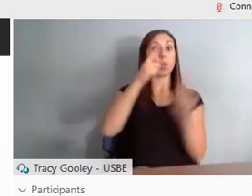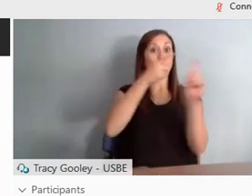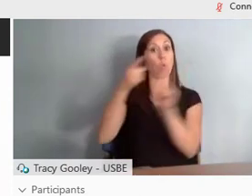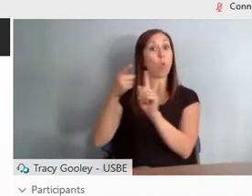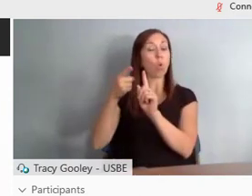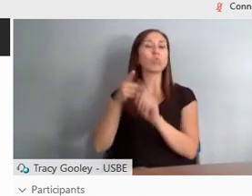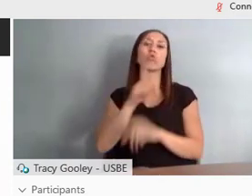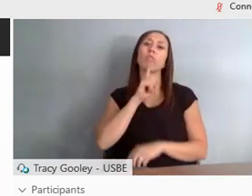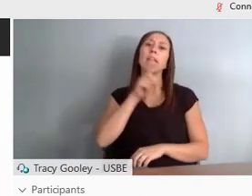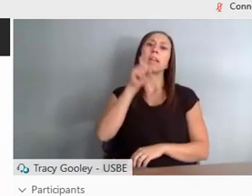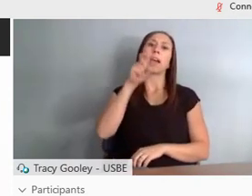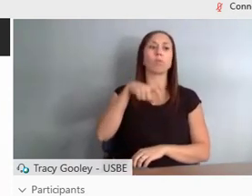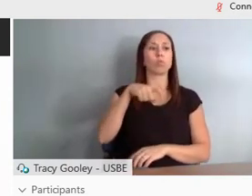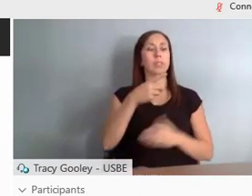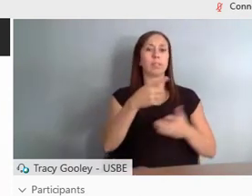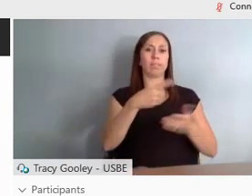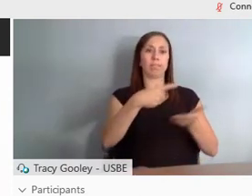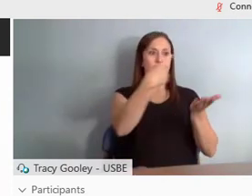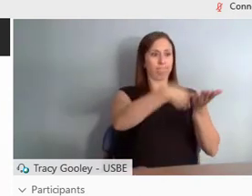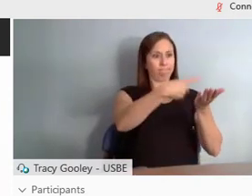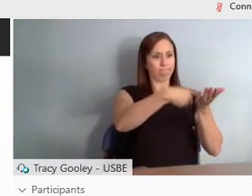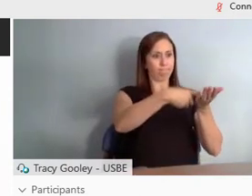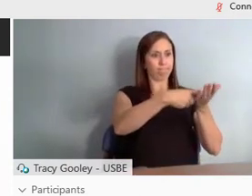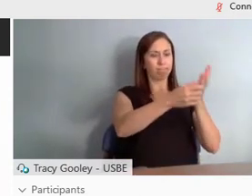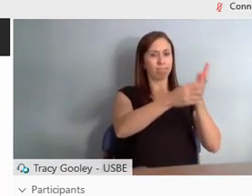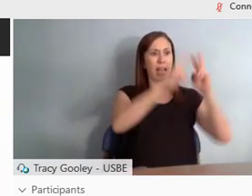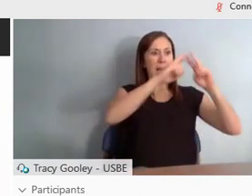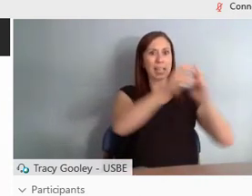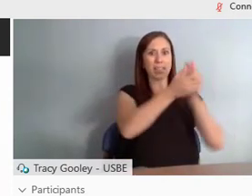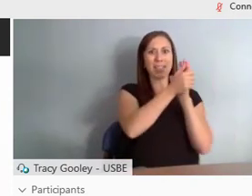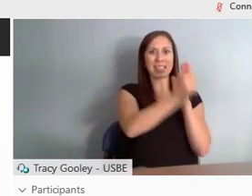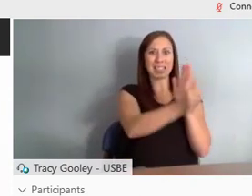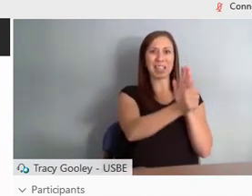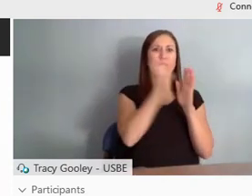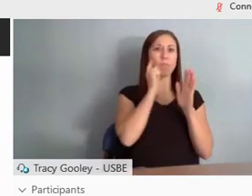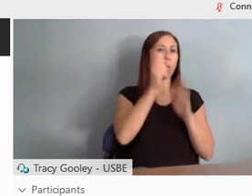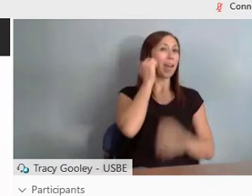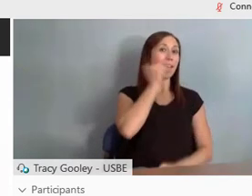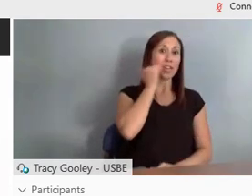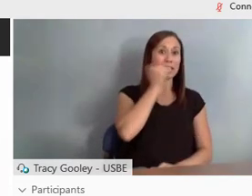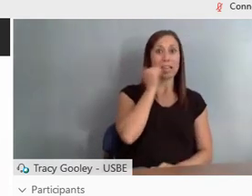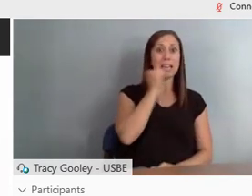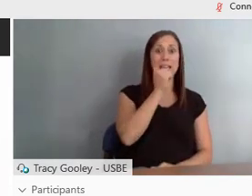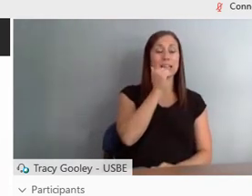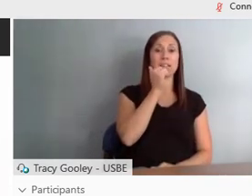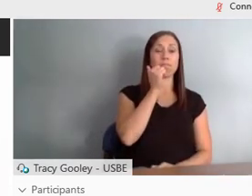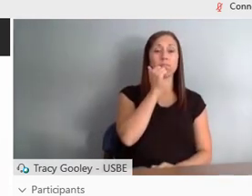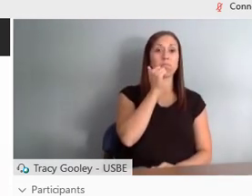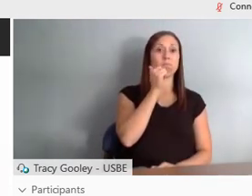the skills and assessing the skills that are taught every day